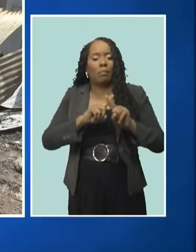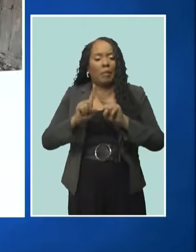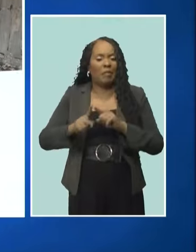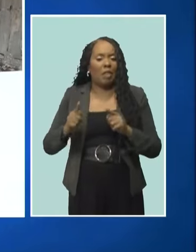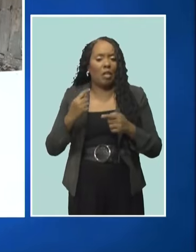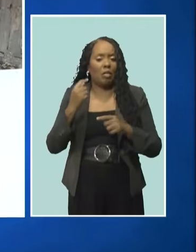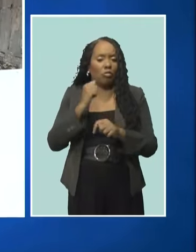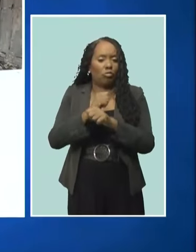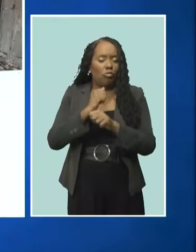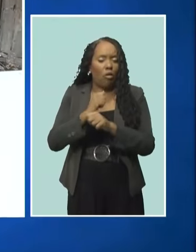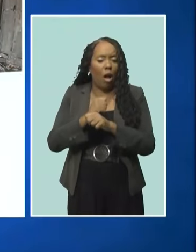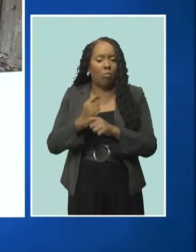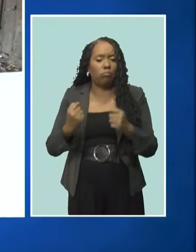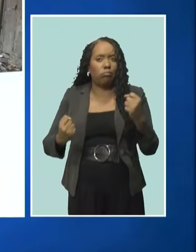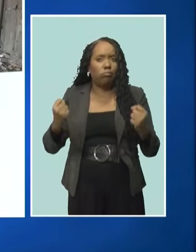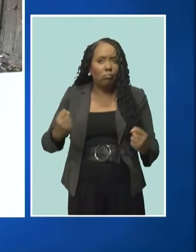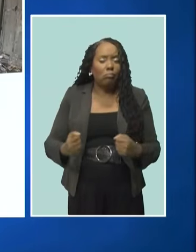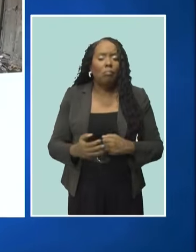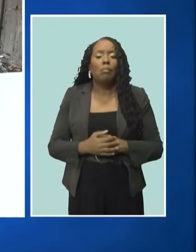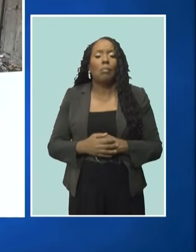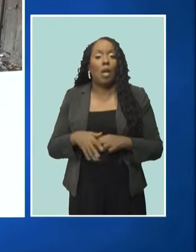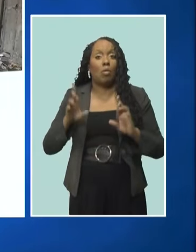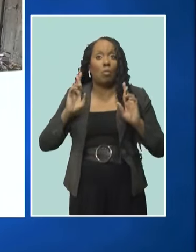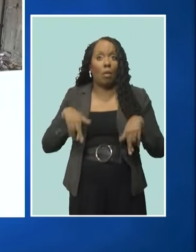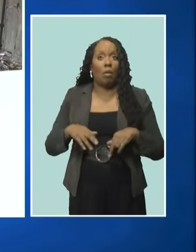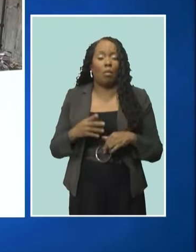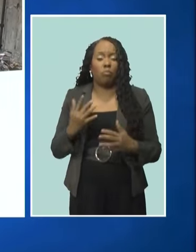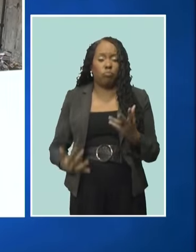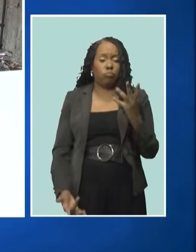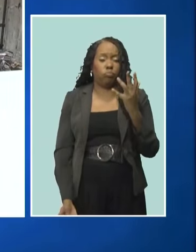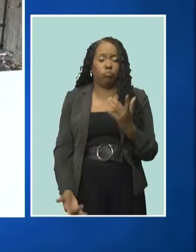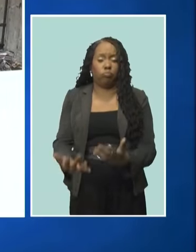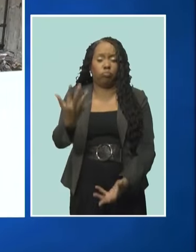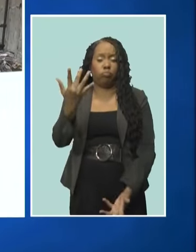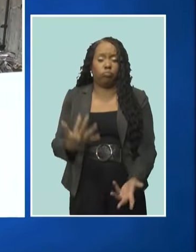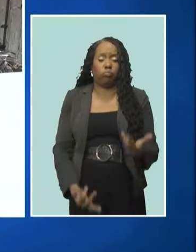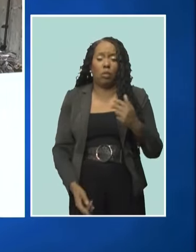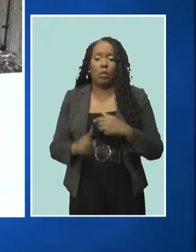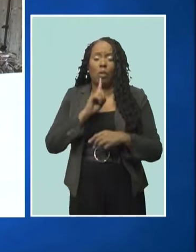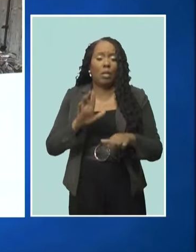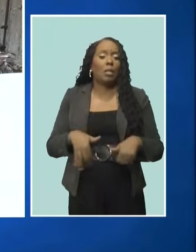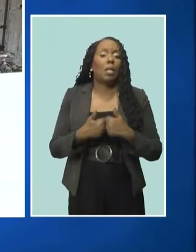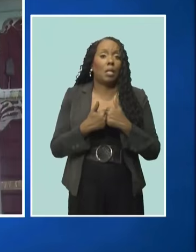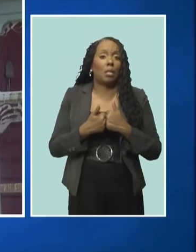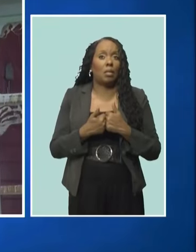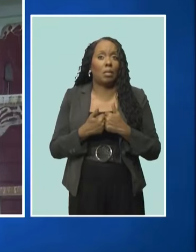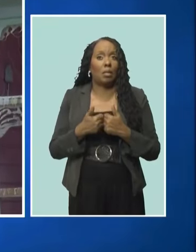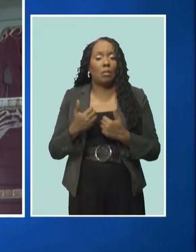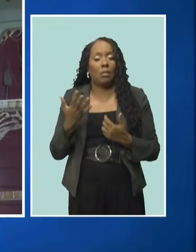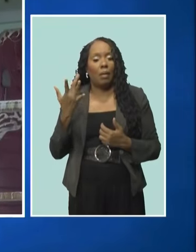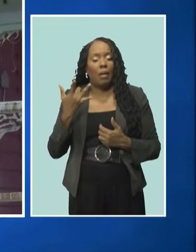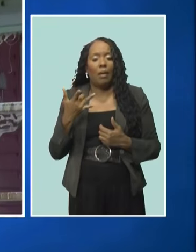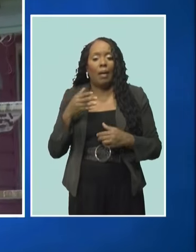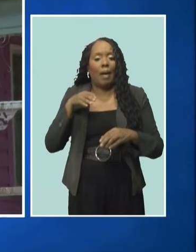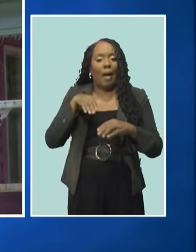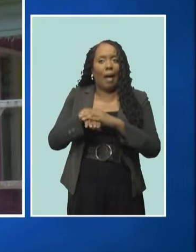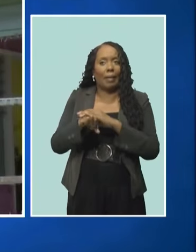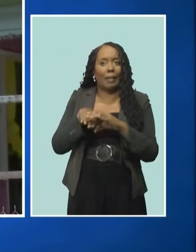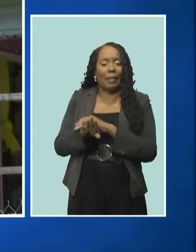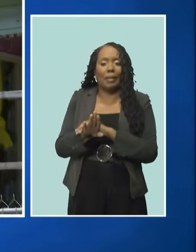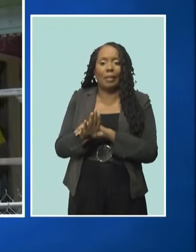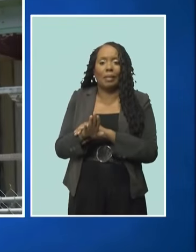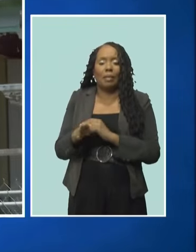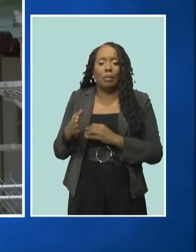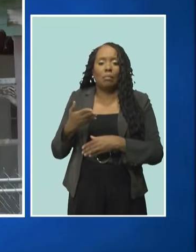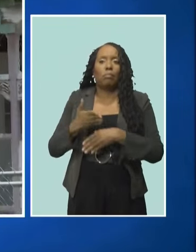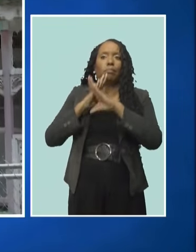the blaze. Dio Small told CBC it was a challenging fire to bring under control because access to the area was hampered due